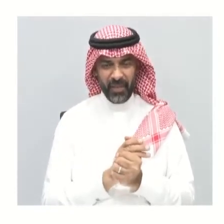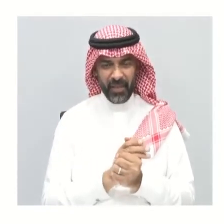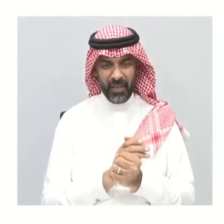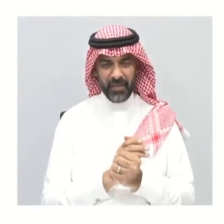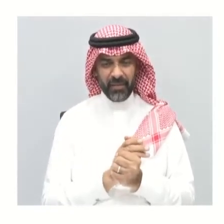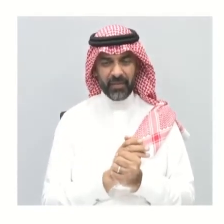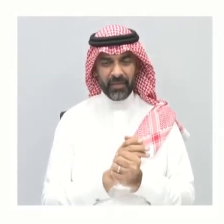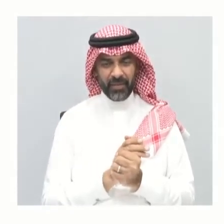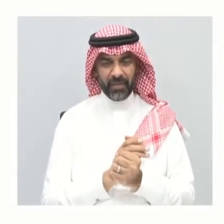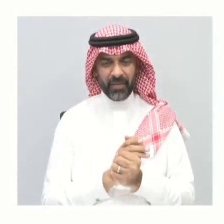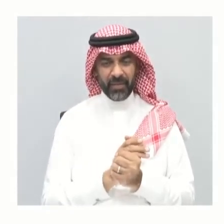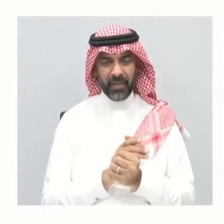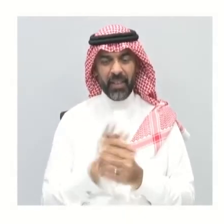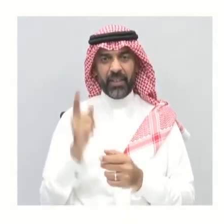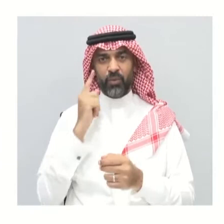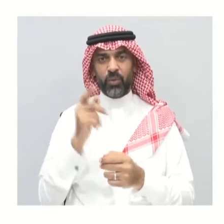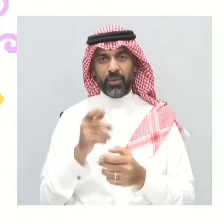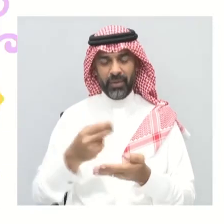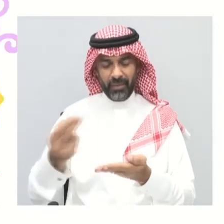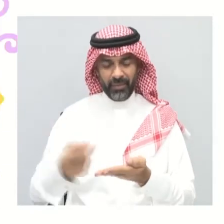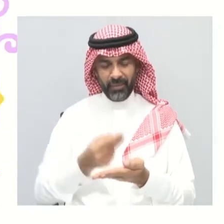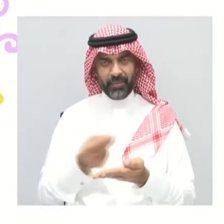and practice, and trace with me.